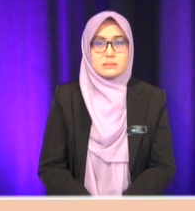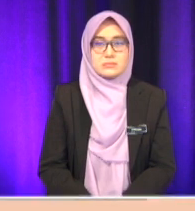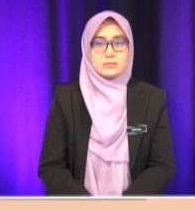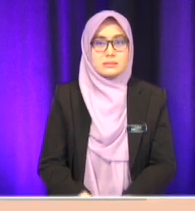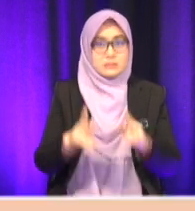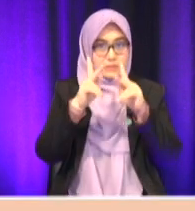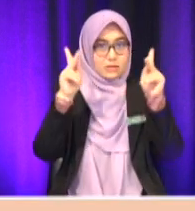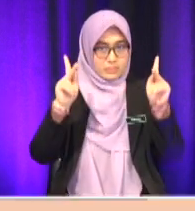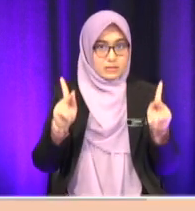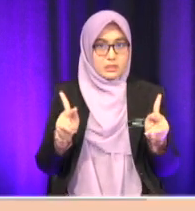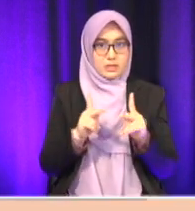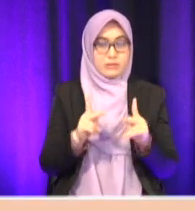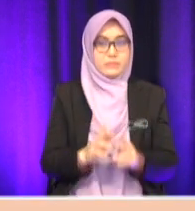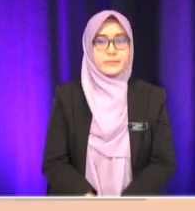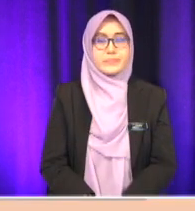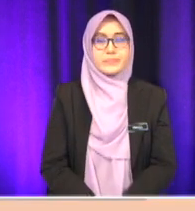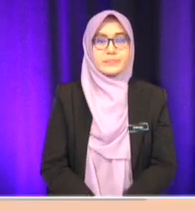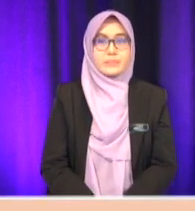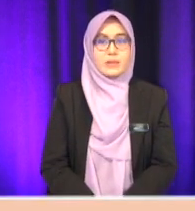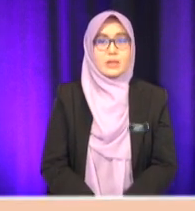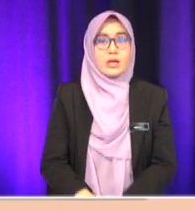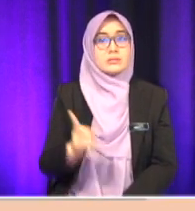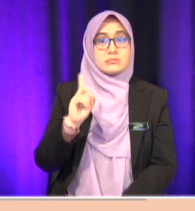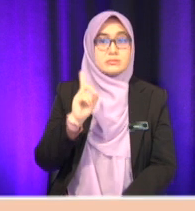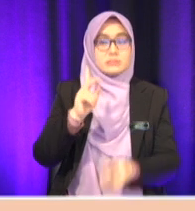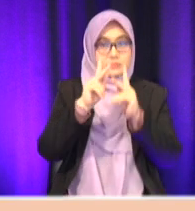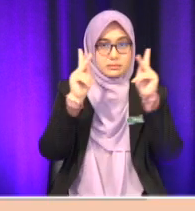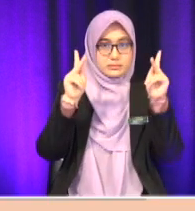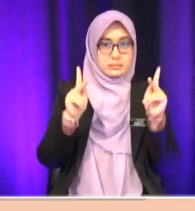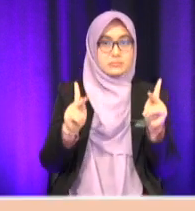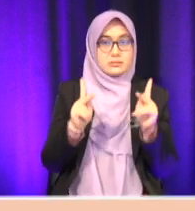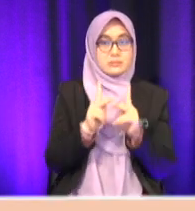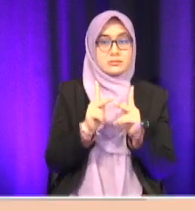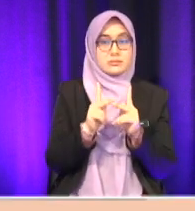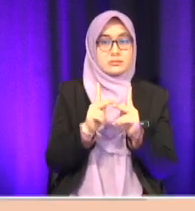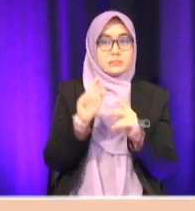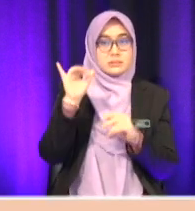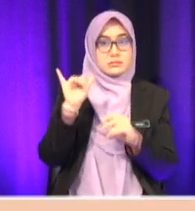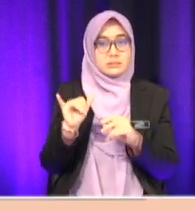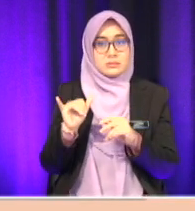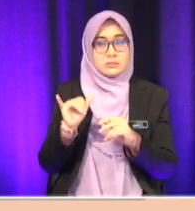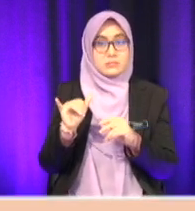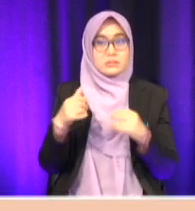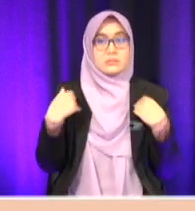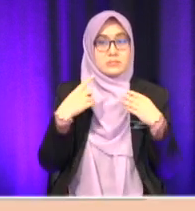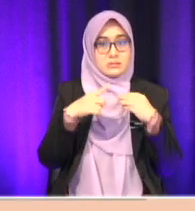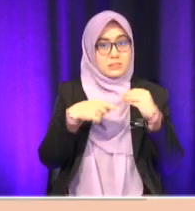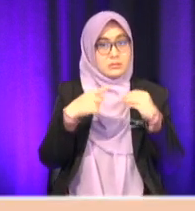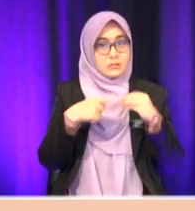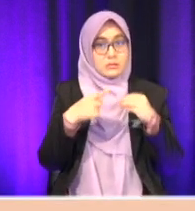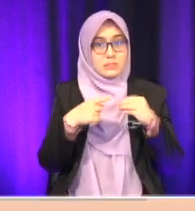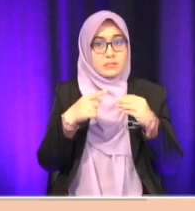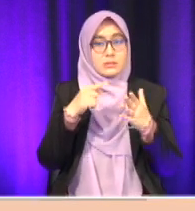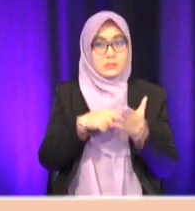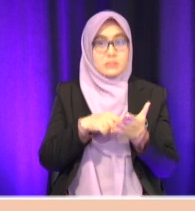Okay. Question, which paragraph A to F describes the following experiences of community service?